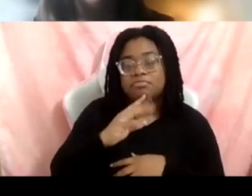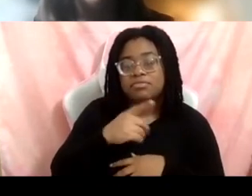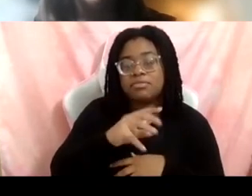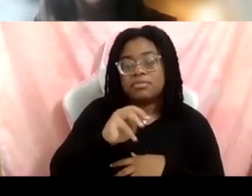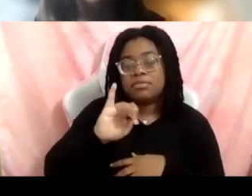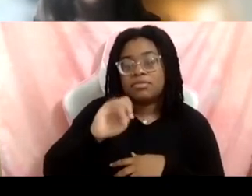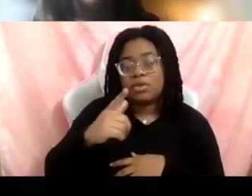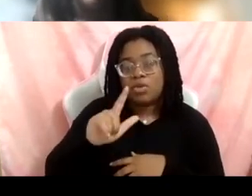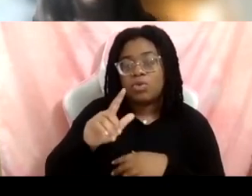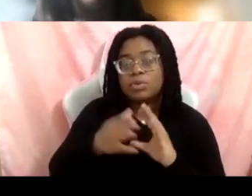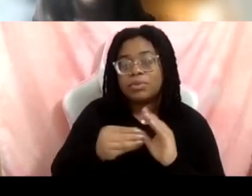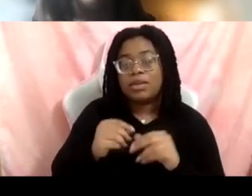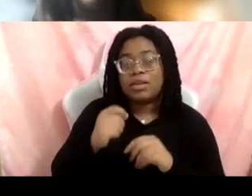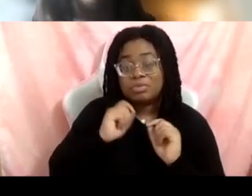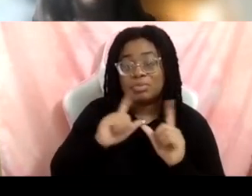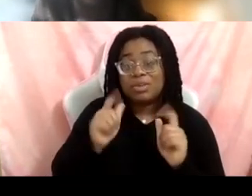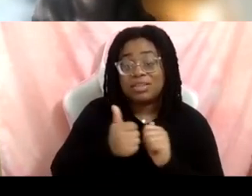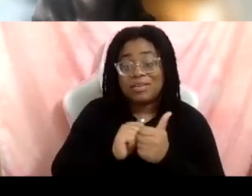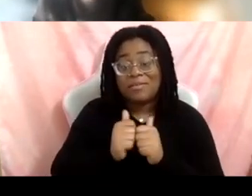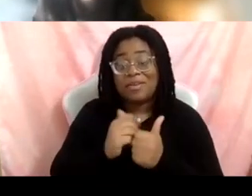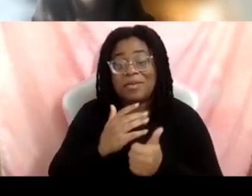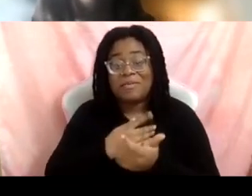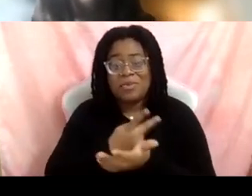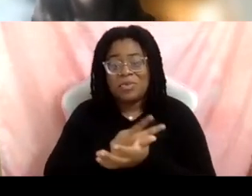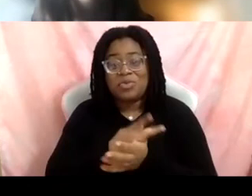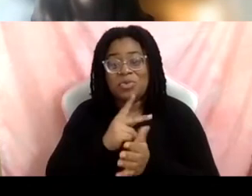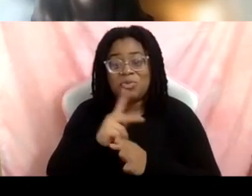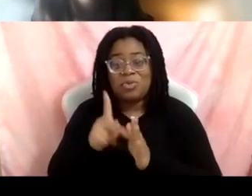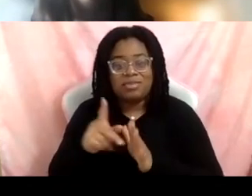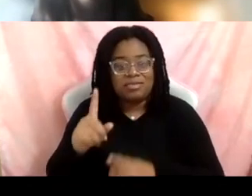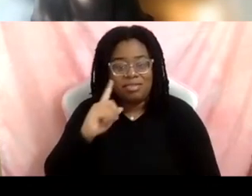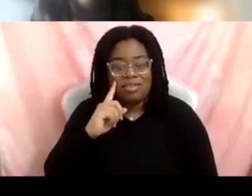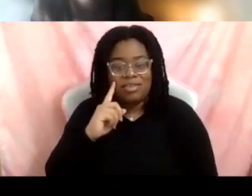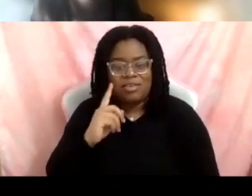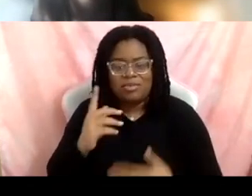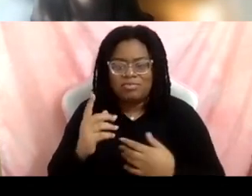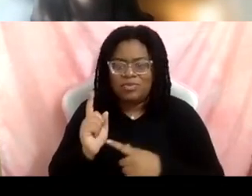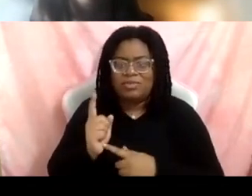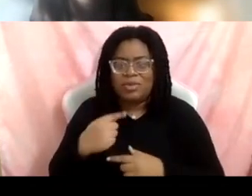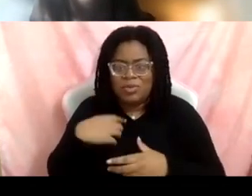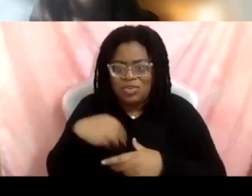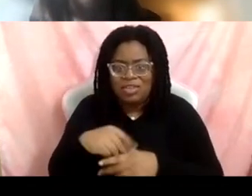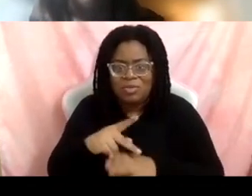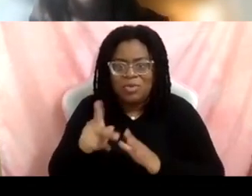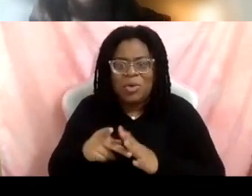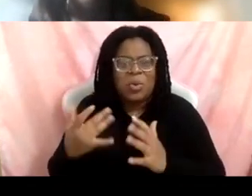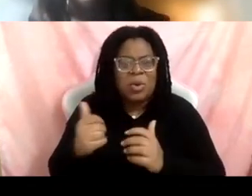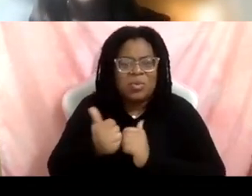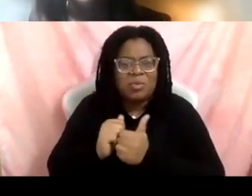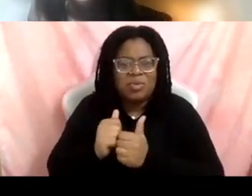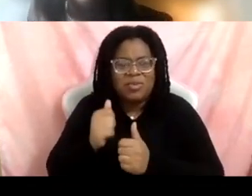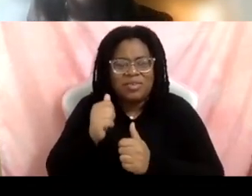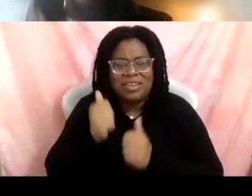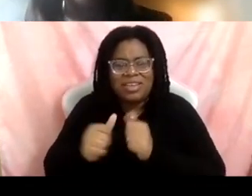was surprised at how competitive my graduate program was, because I thought, wait a minute, we're all in the program. Why are we competing with each